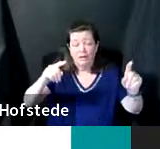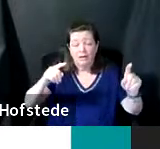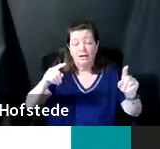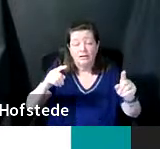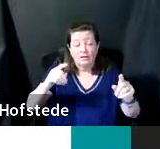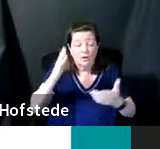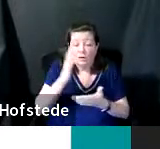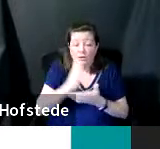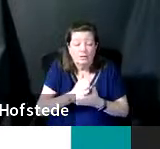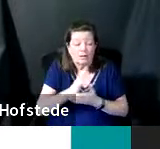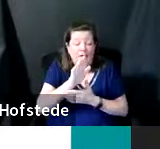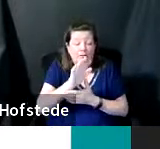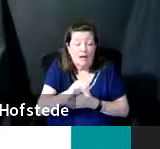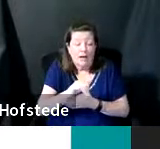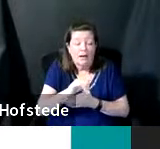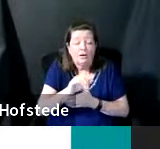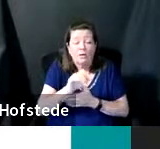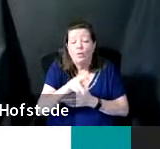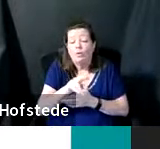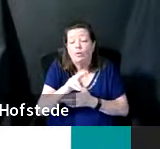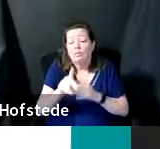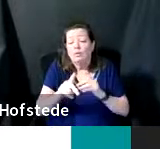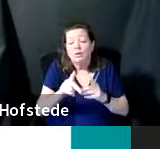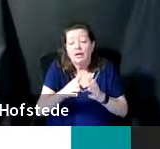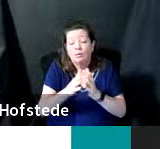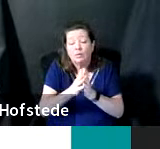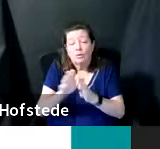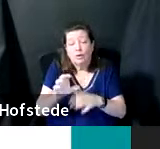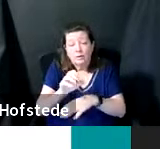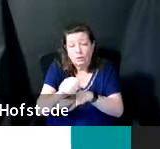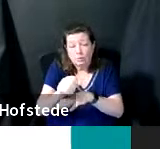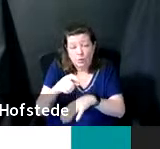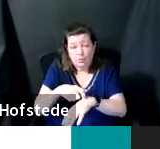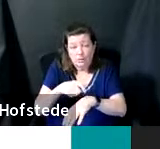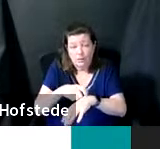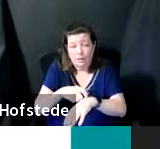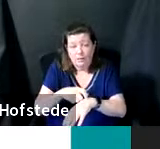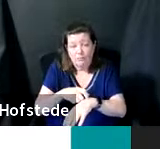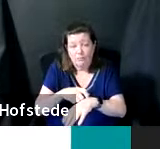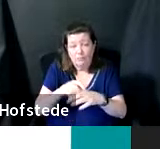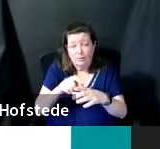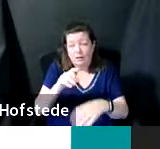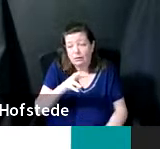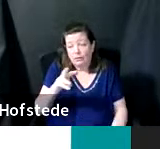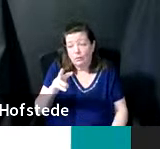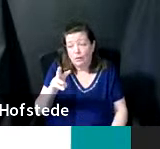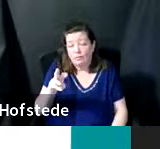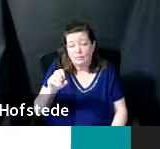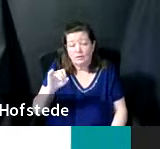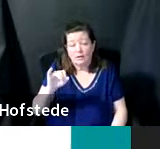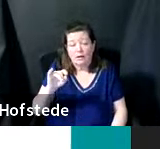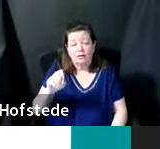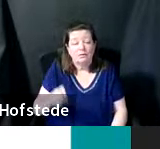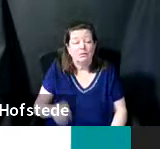as the ability for folks to request appointment times via our website.